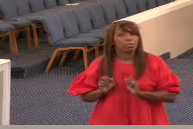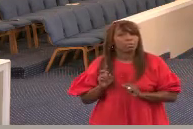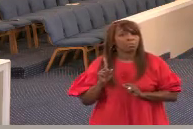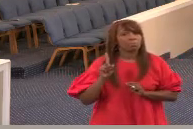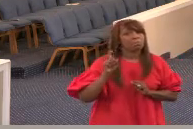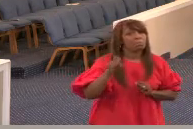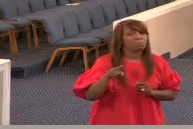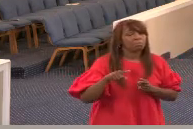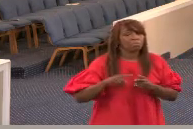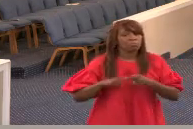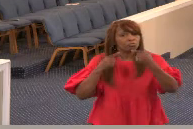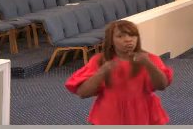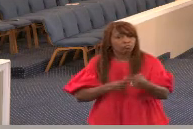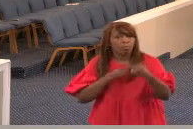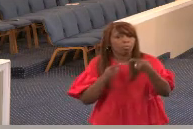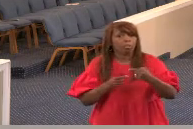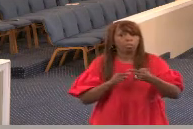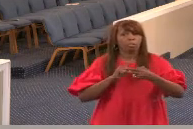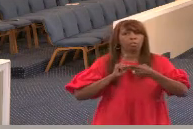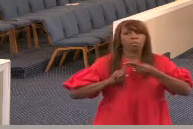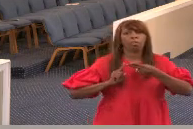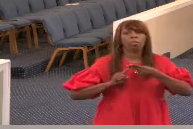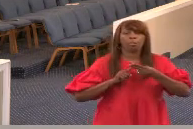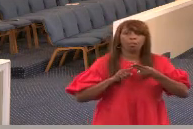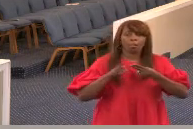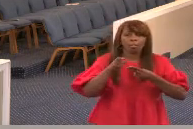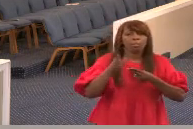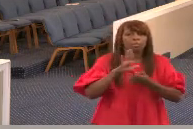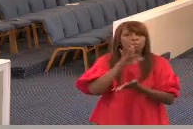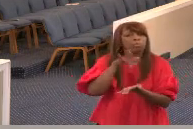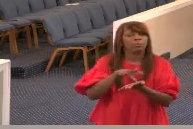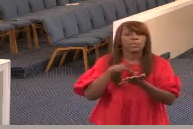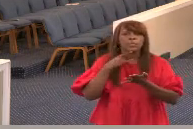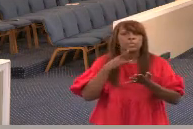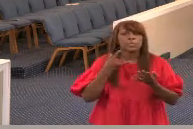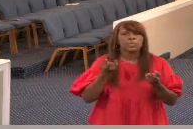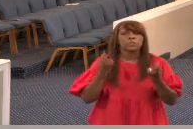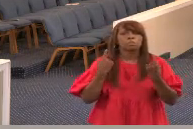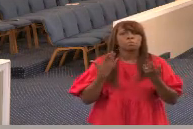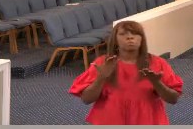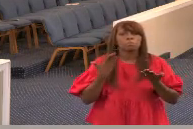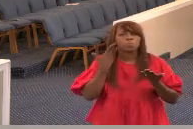Can you praise him in the struggle? Can you praise him in the midst of uncertainty?